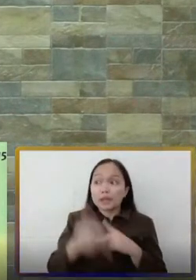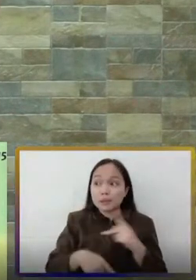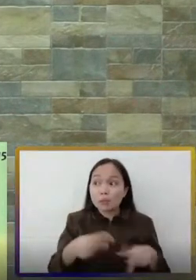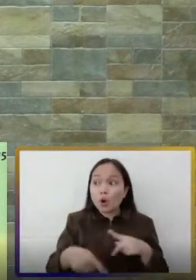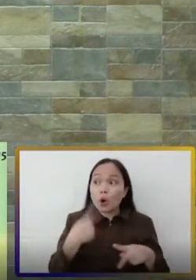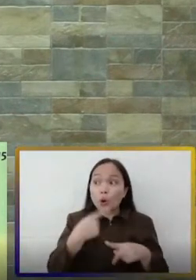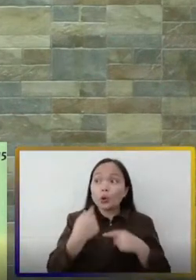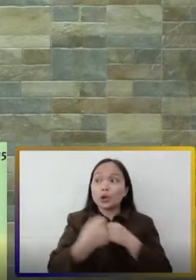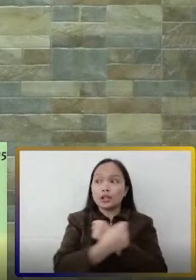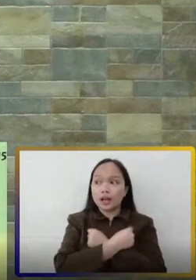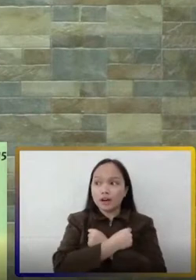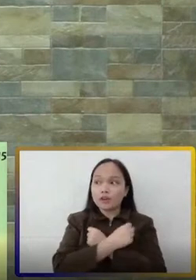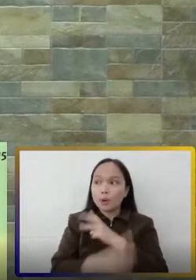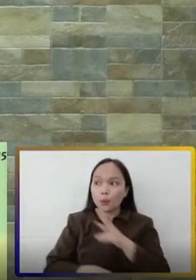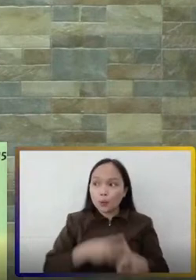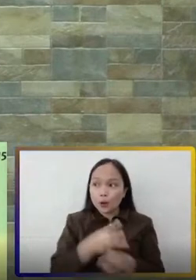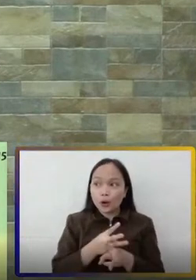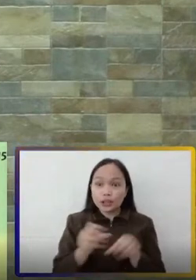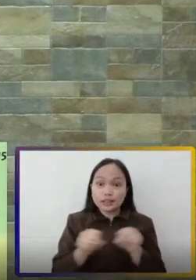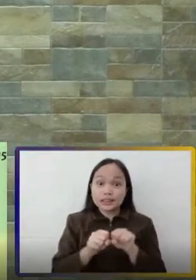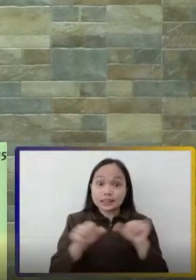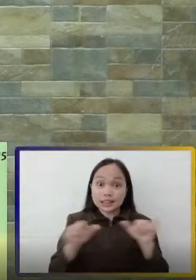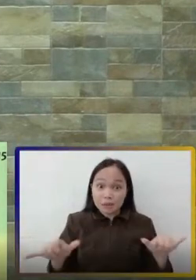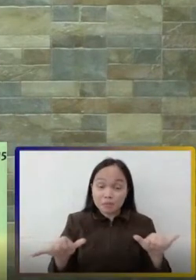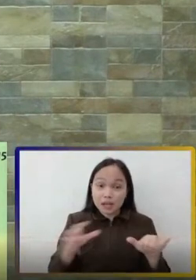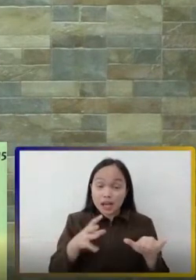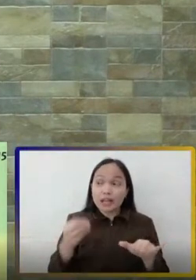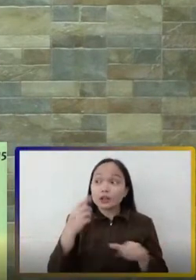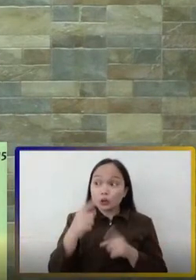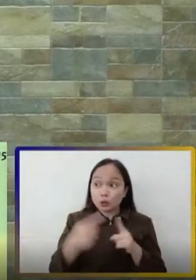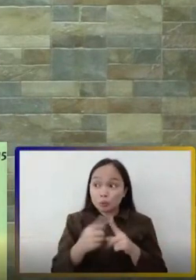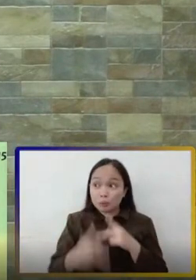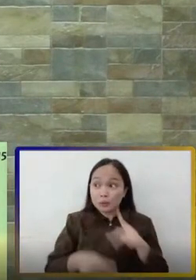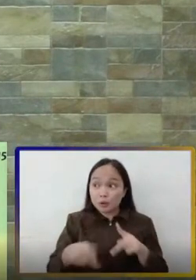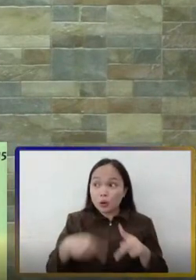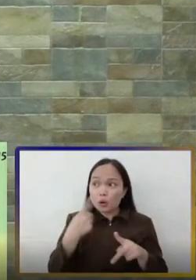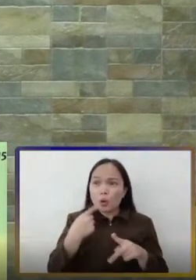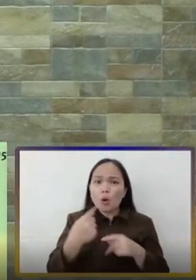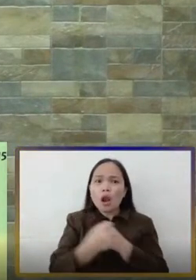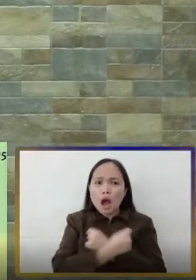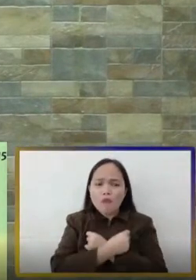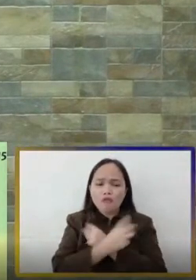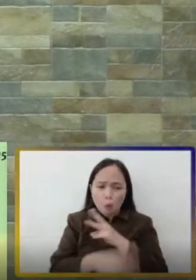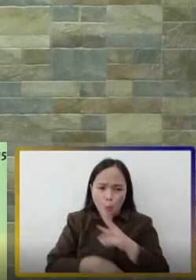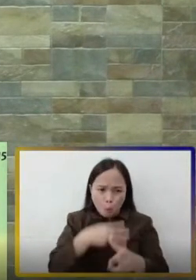world system and those who love the things of the world system.